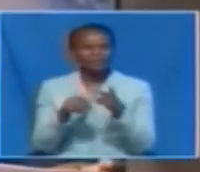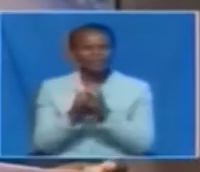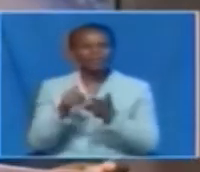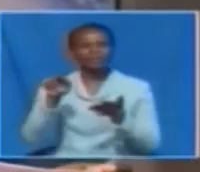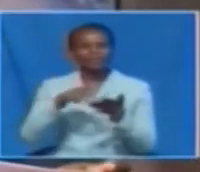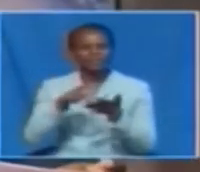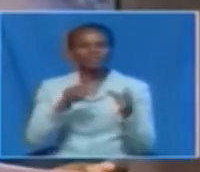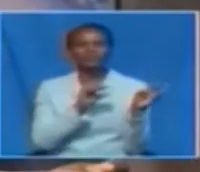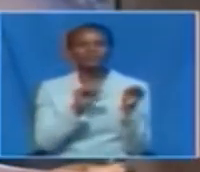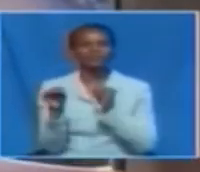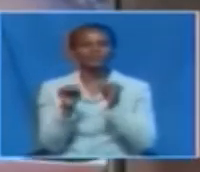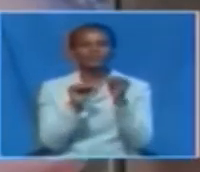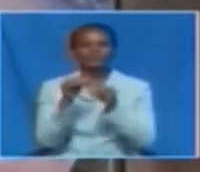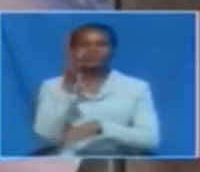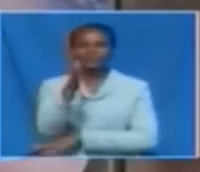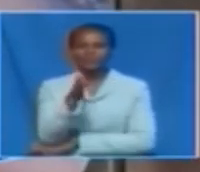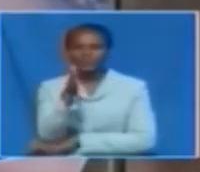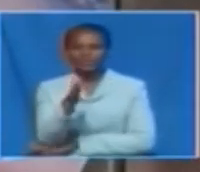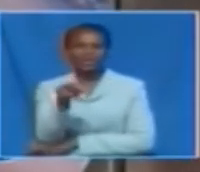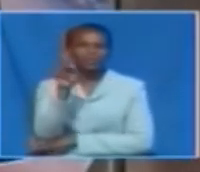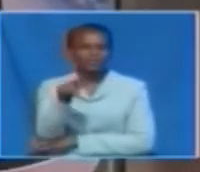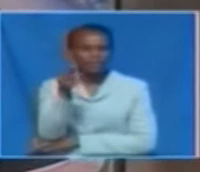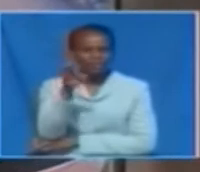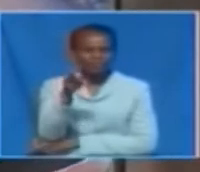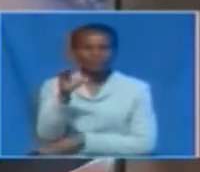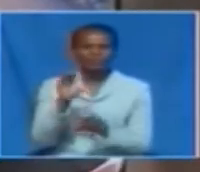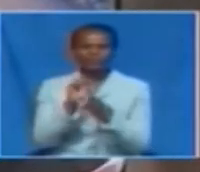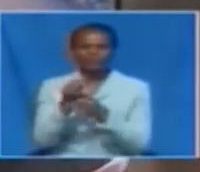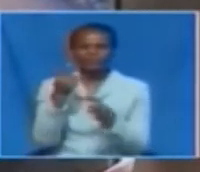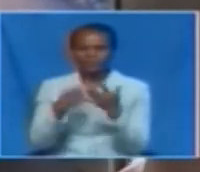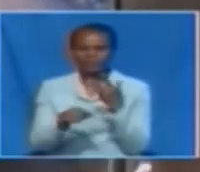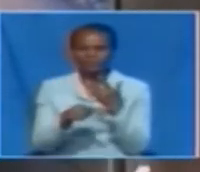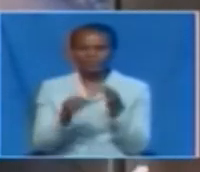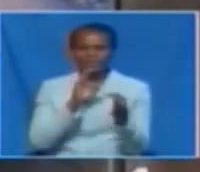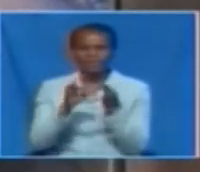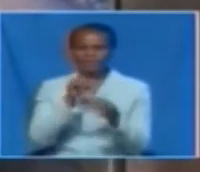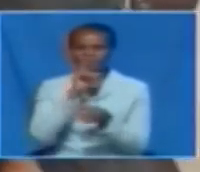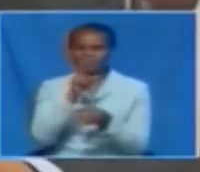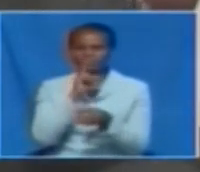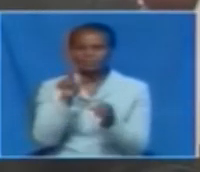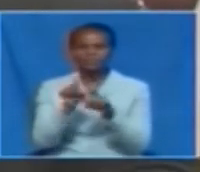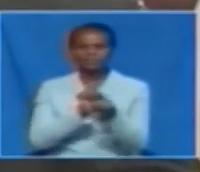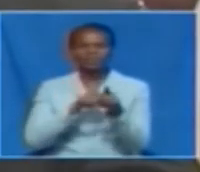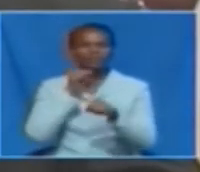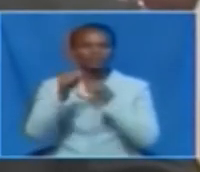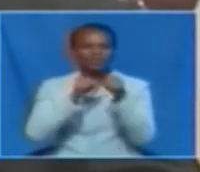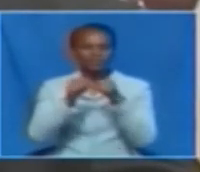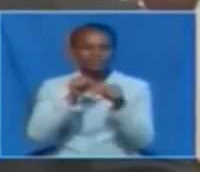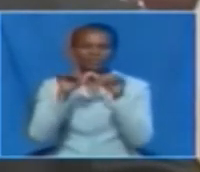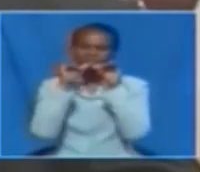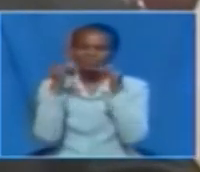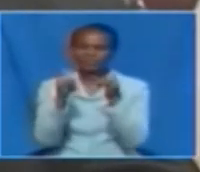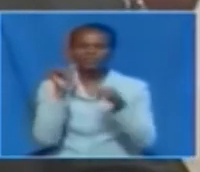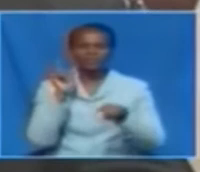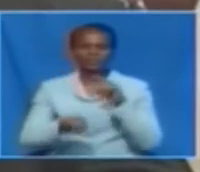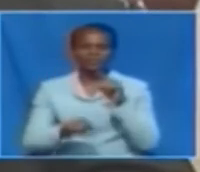whether you move to the UPND or move to the PF. Really, the impact is not there. If that was true, then the fight would not be this vicious.